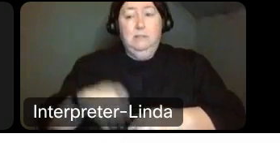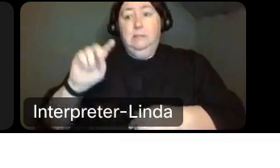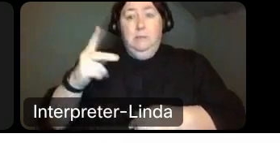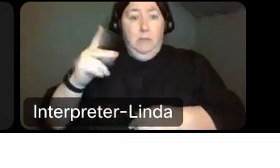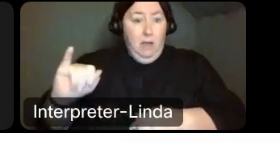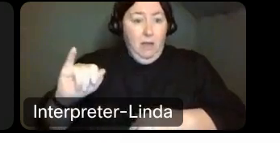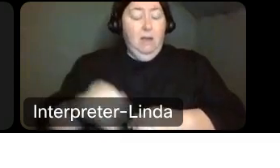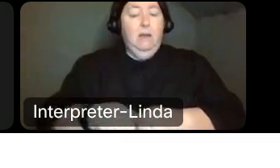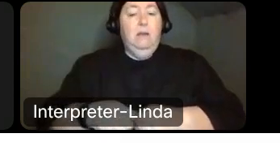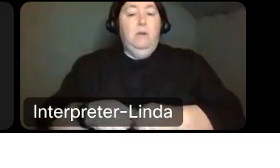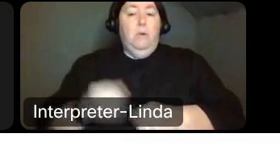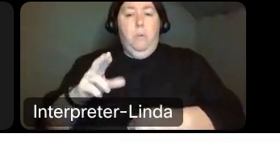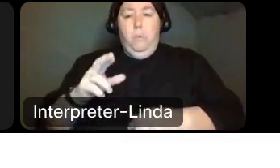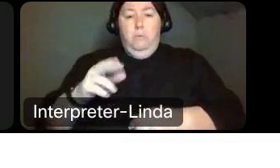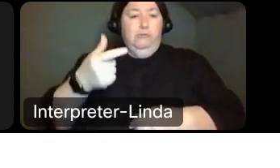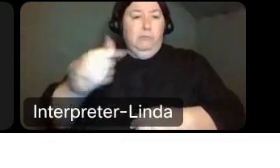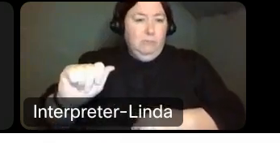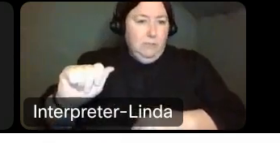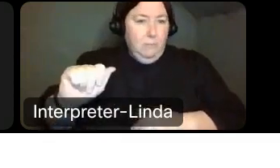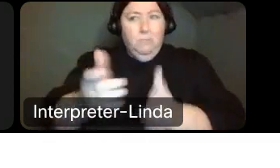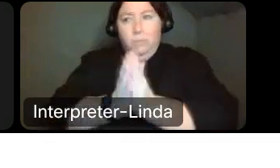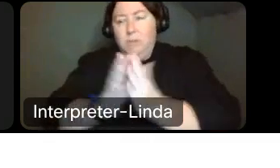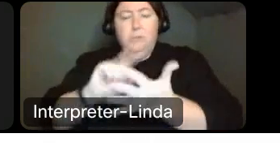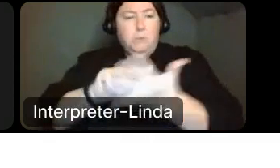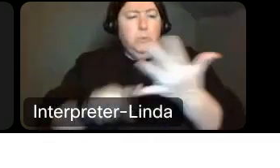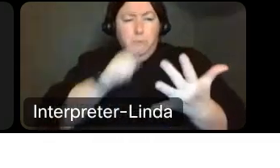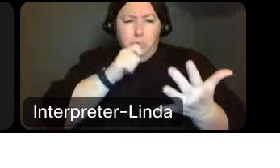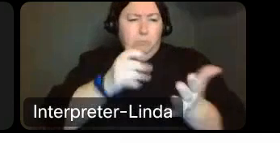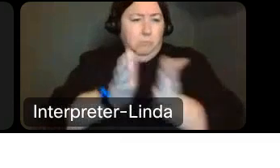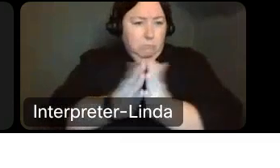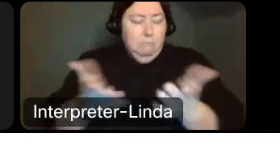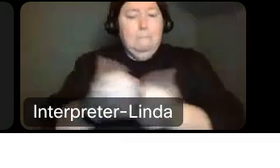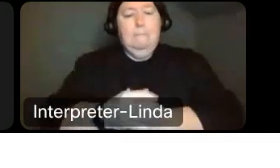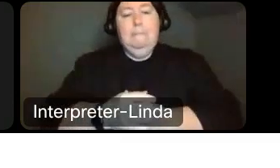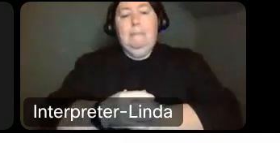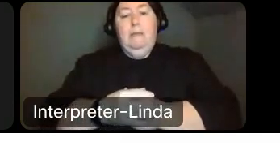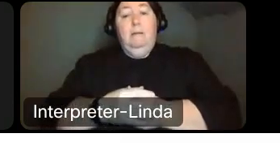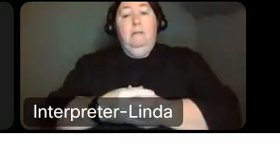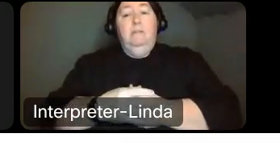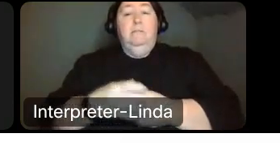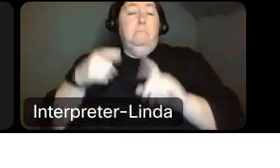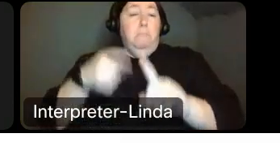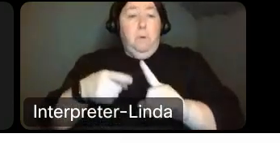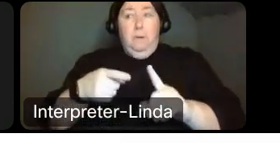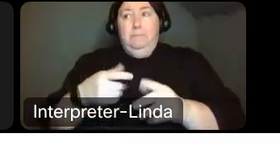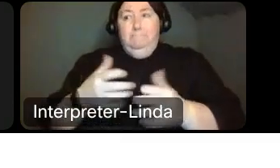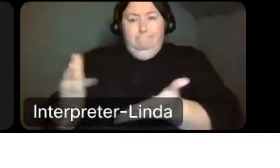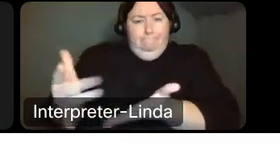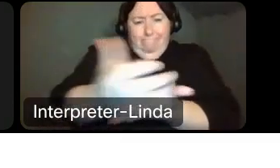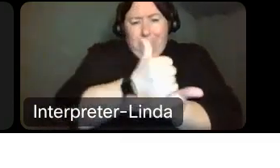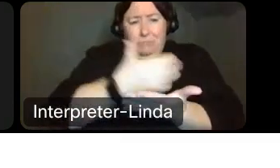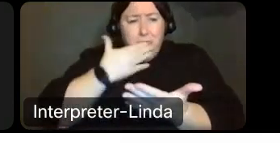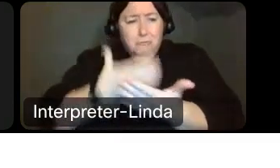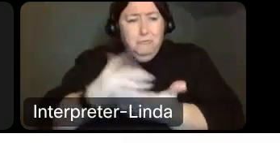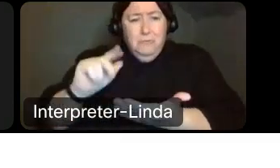the assembly, whoever is requested by. So part of that is getting good data that is robust and that